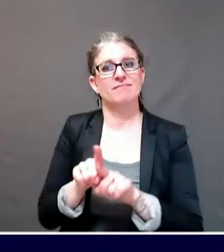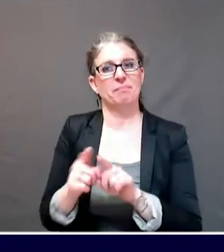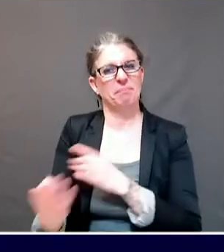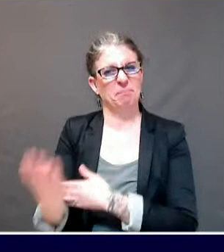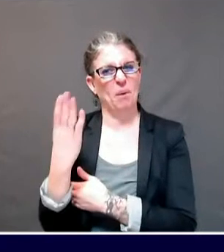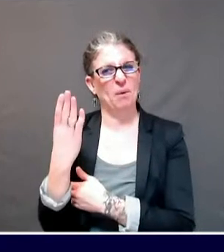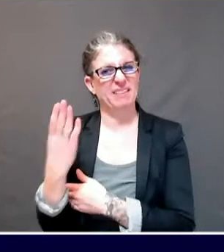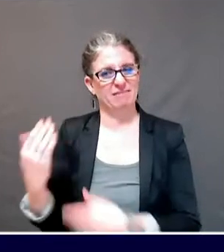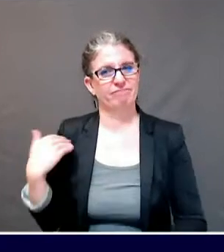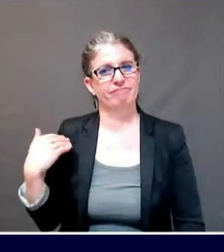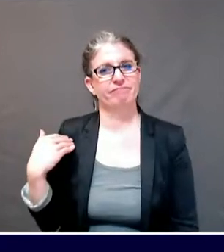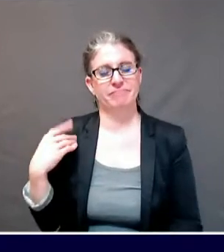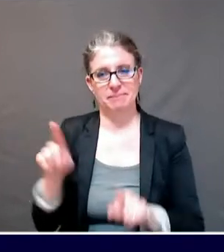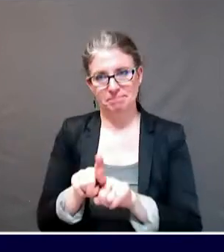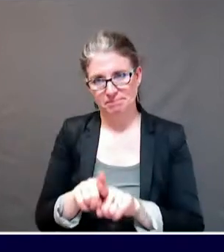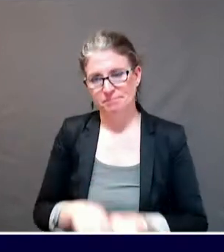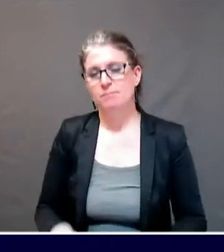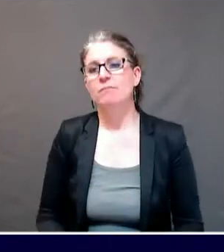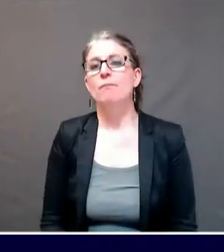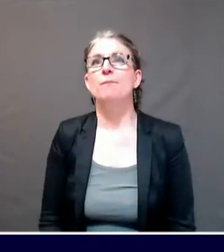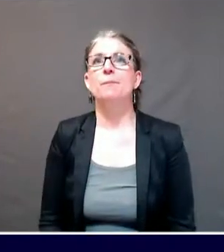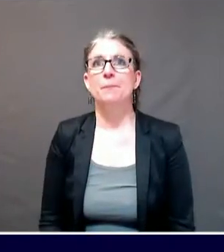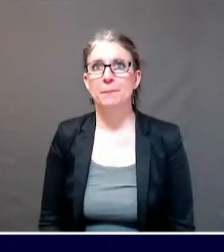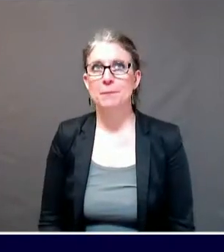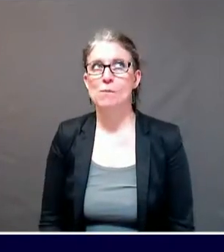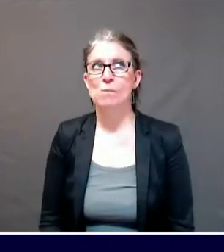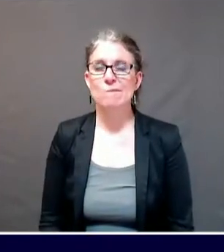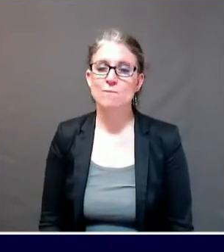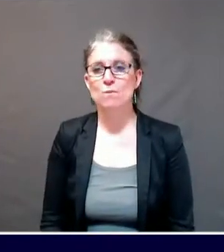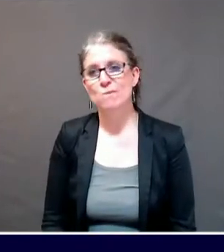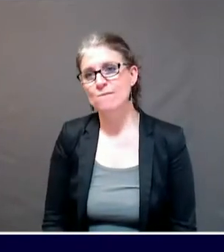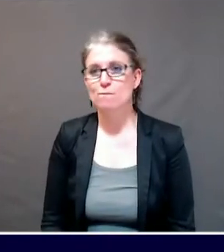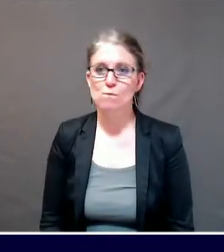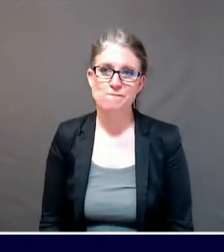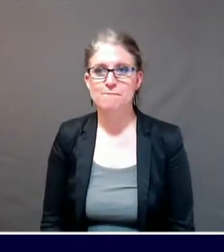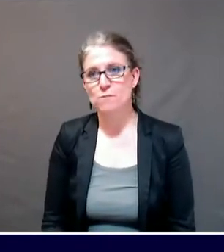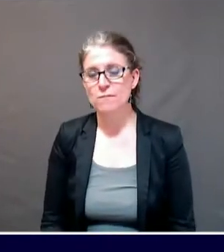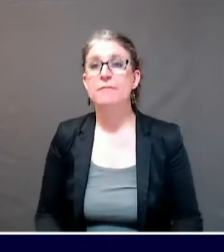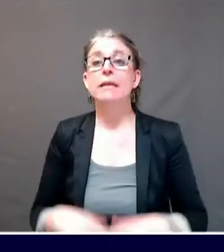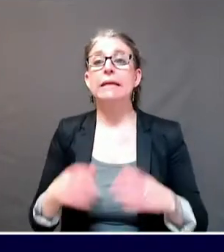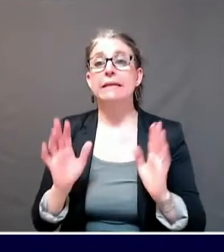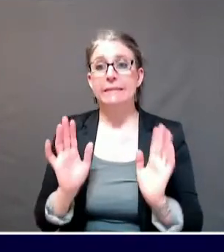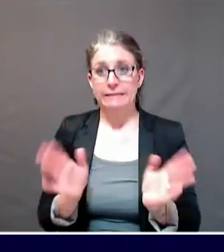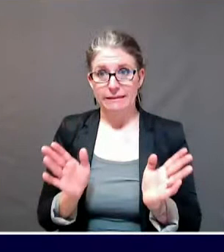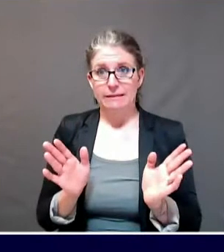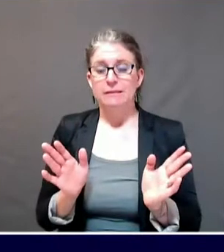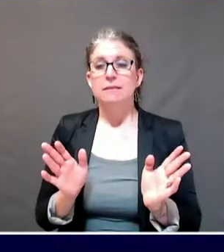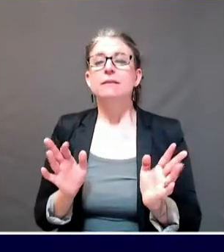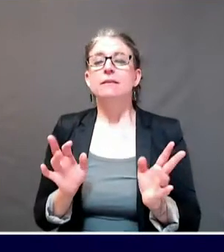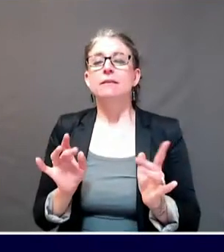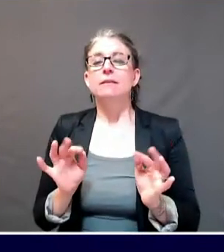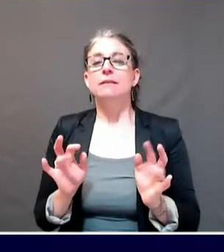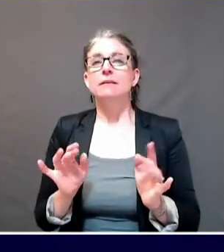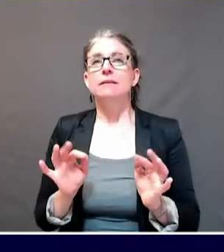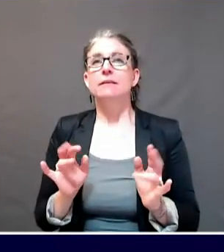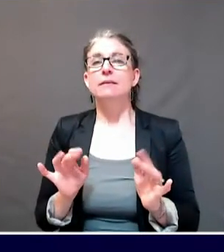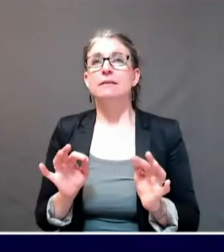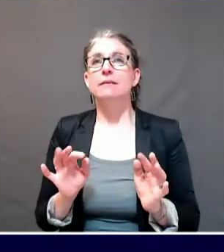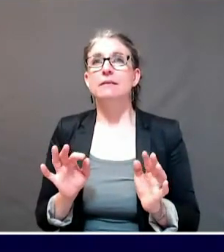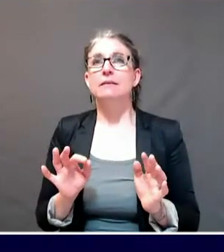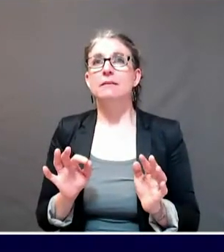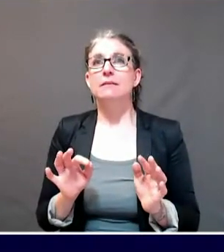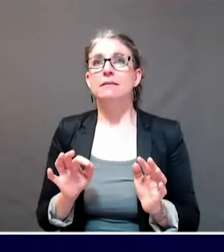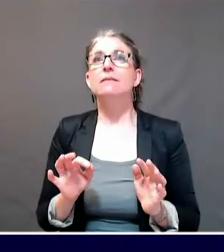Amy, is that we hope at some point that will be the case, but because the vaccine is